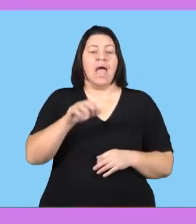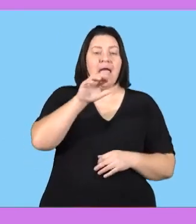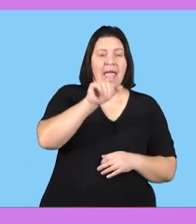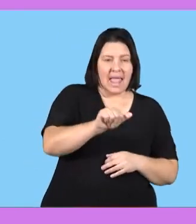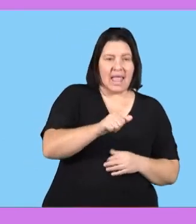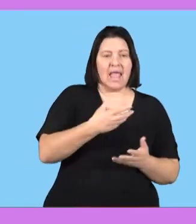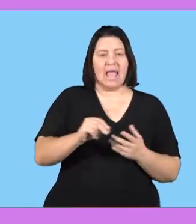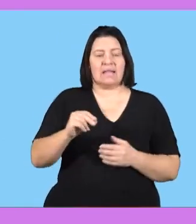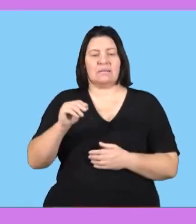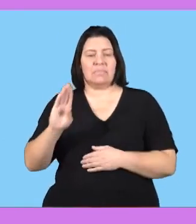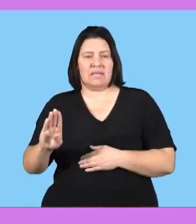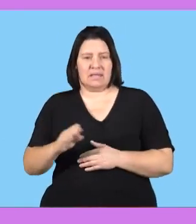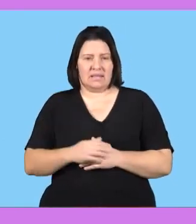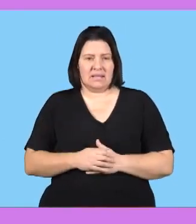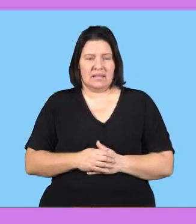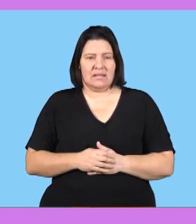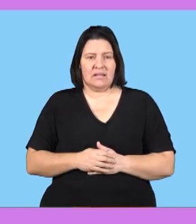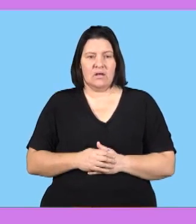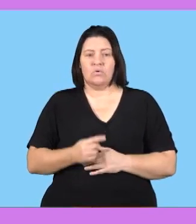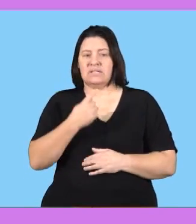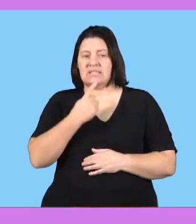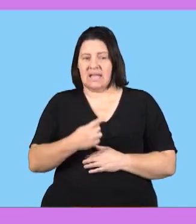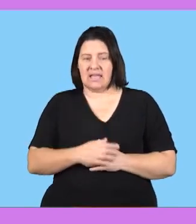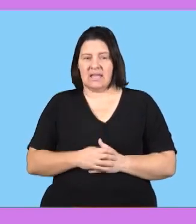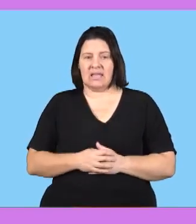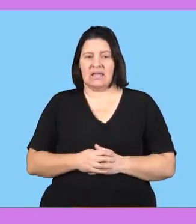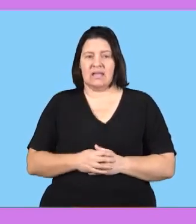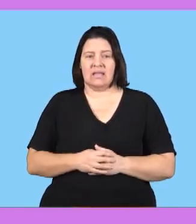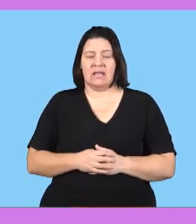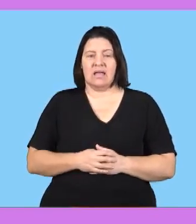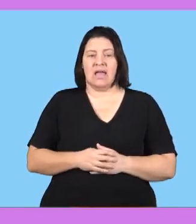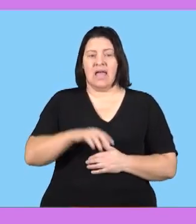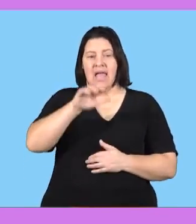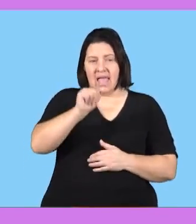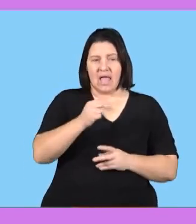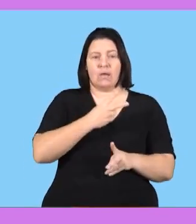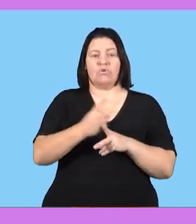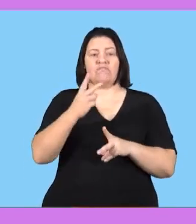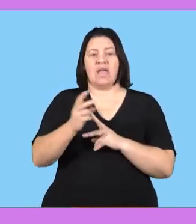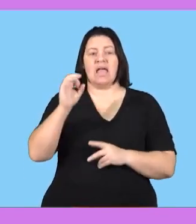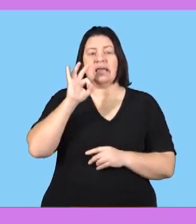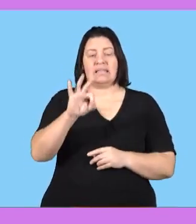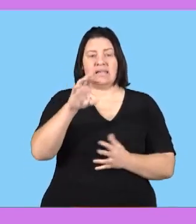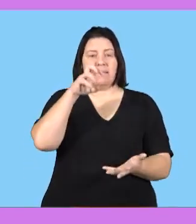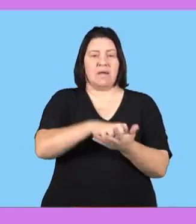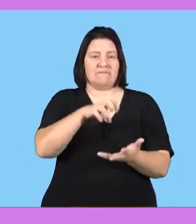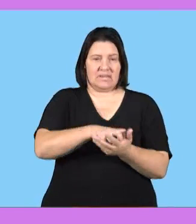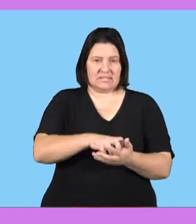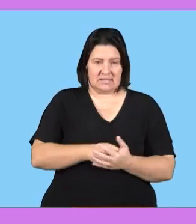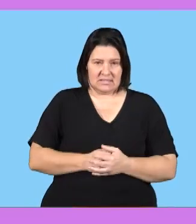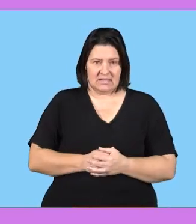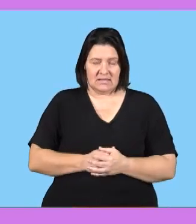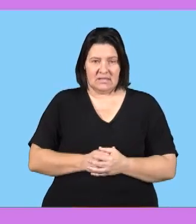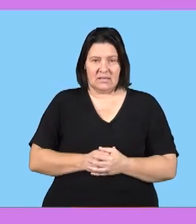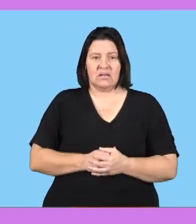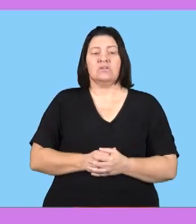B. Therefore, the value of A, we say, remember, A is for preparing 3 muffins. So